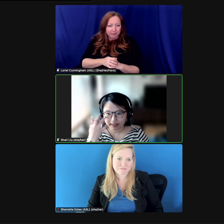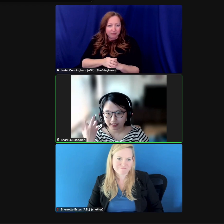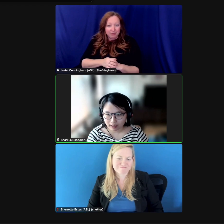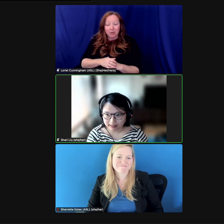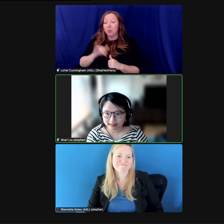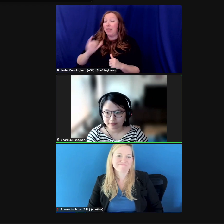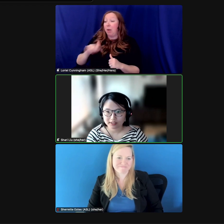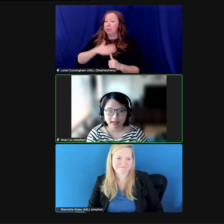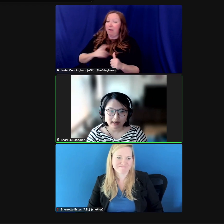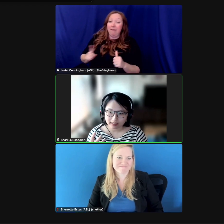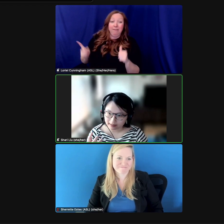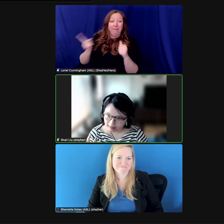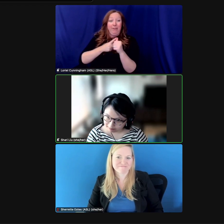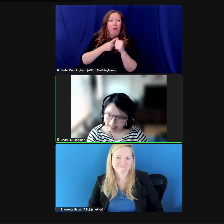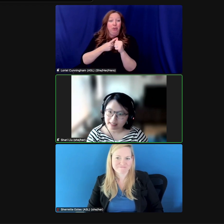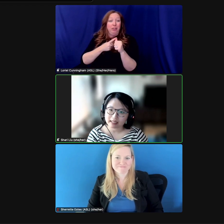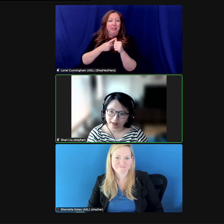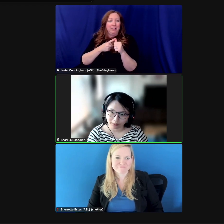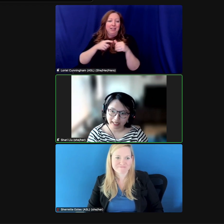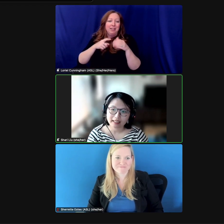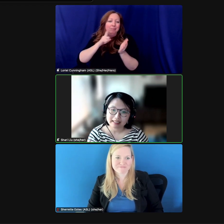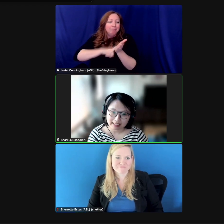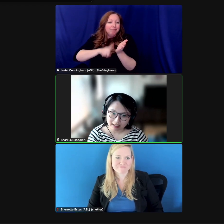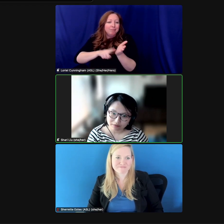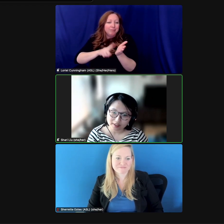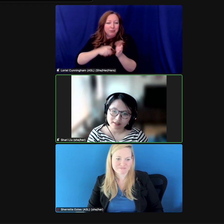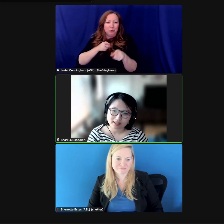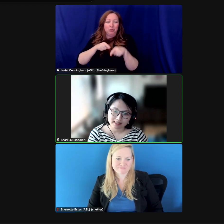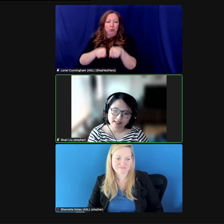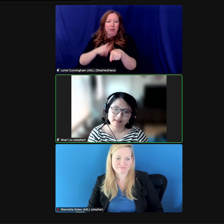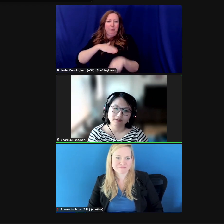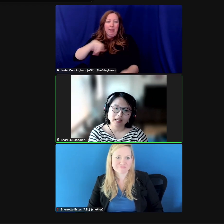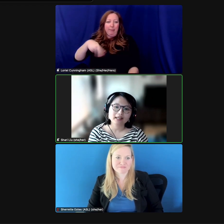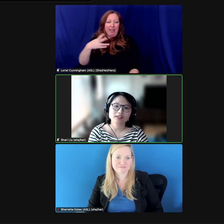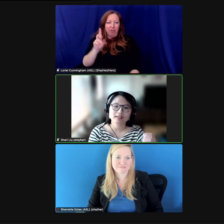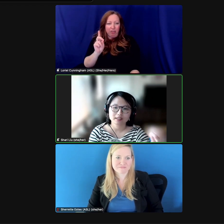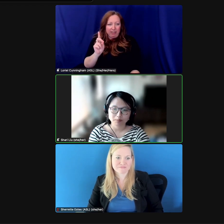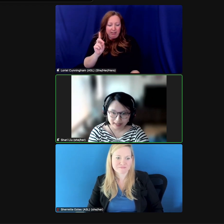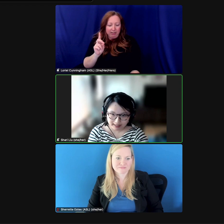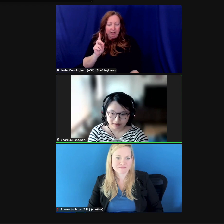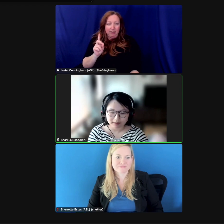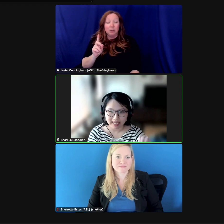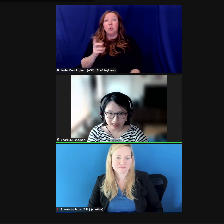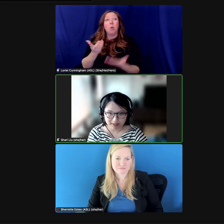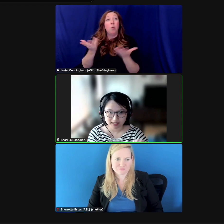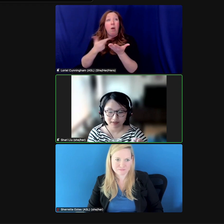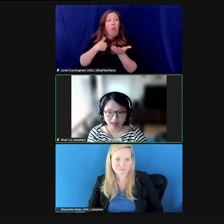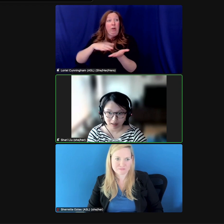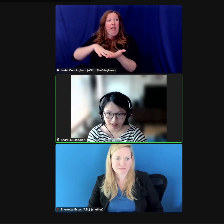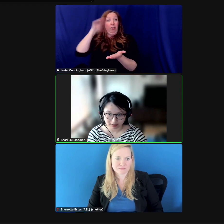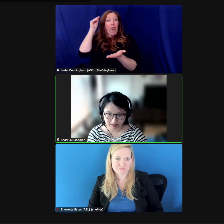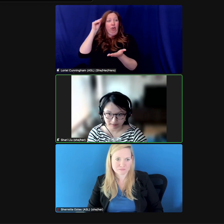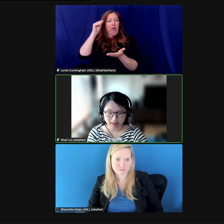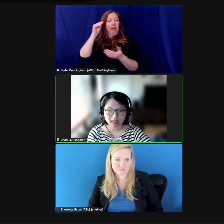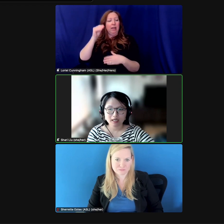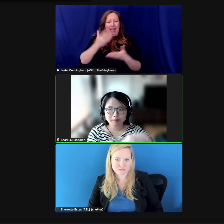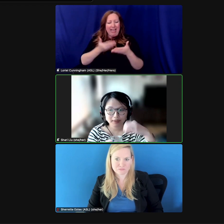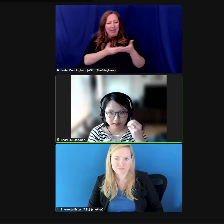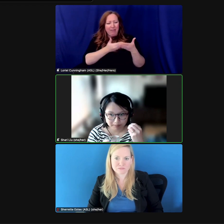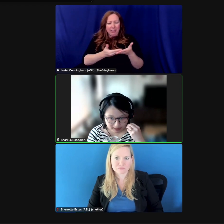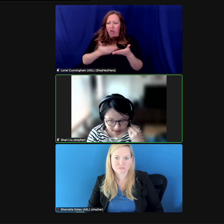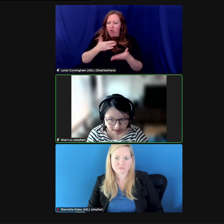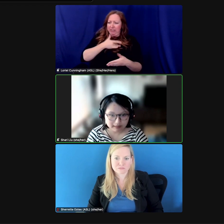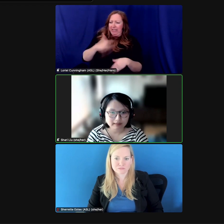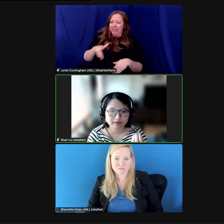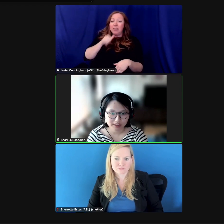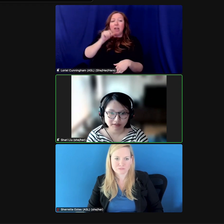PhD. In the context of this talk, I think the main takeaway is that infants are sensitive not just to the presence or the absence of an obstacle, but